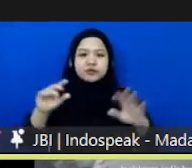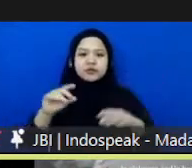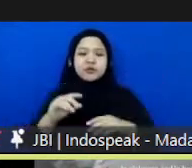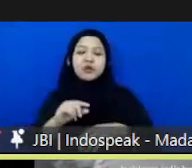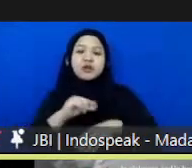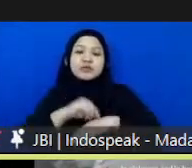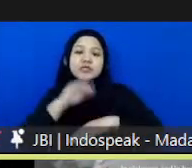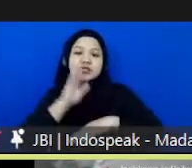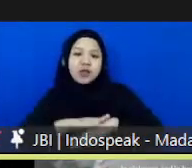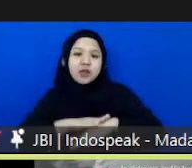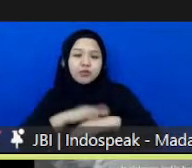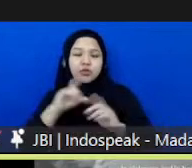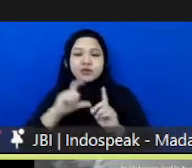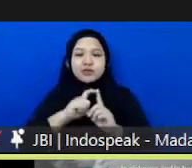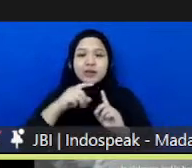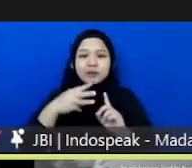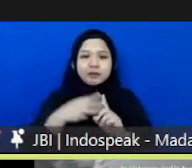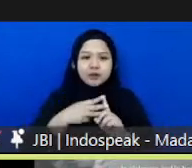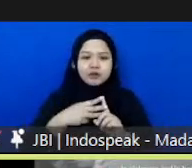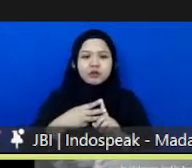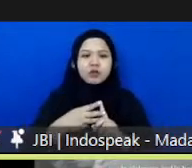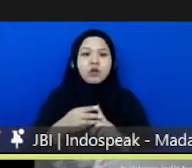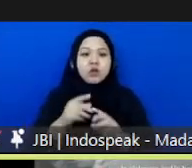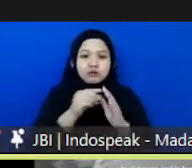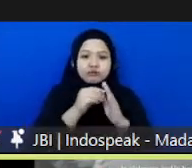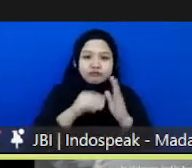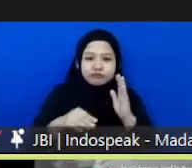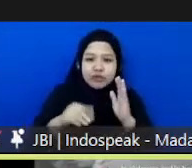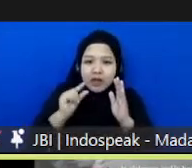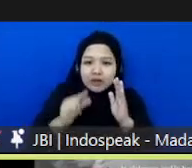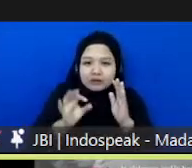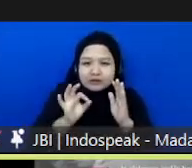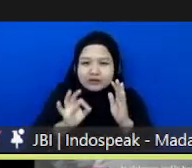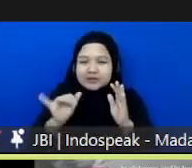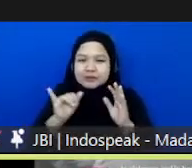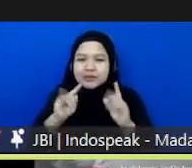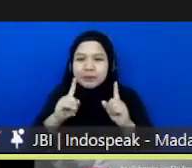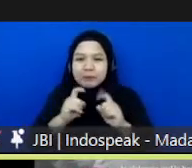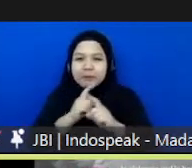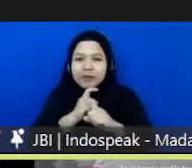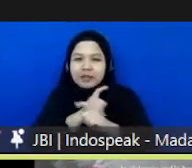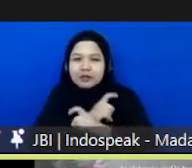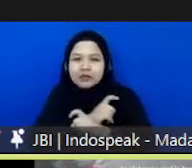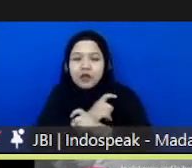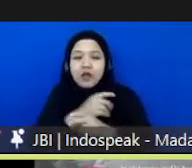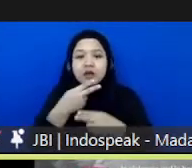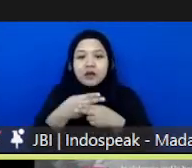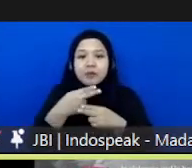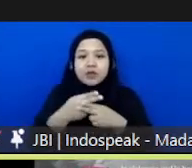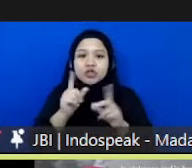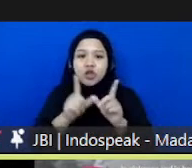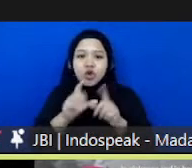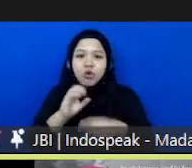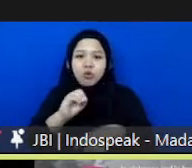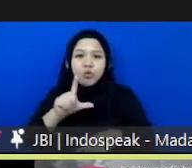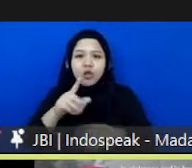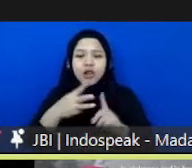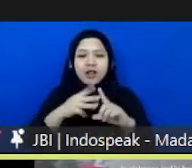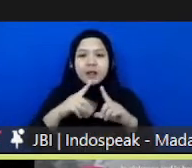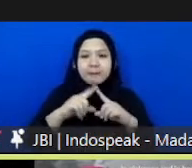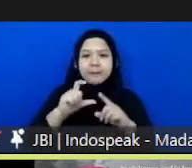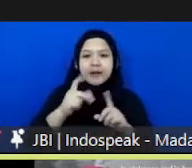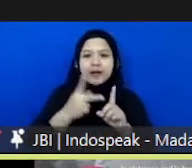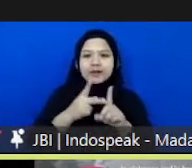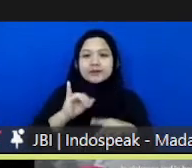method uses naturally occurring bacteria called Wolbachia that live inside insect cells and are passed from one generation to the next through the